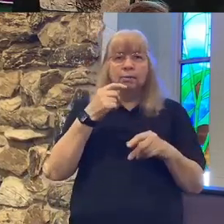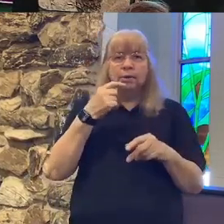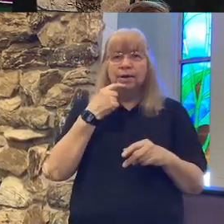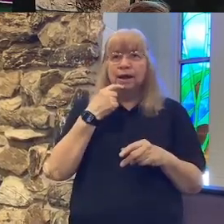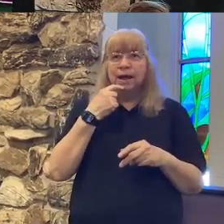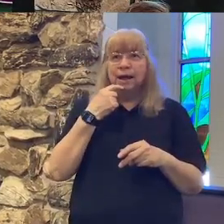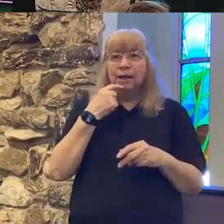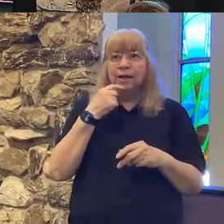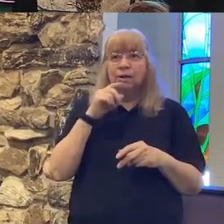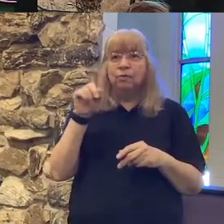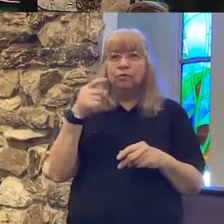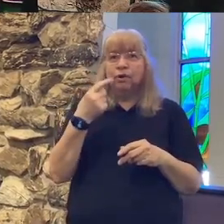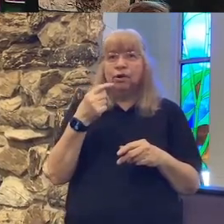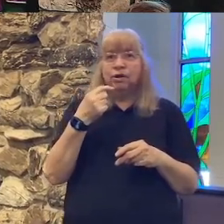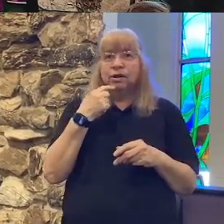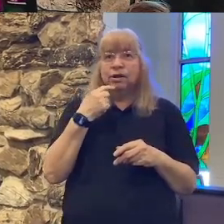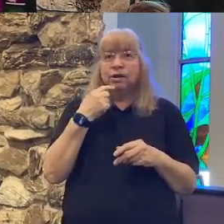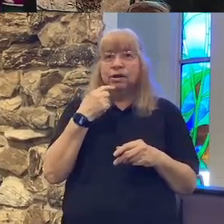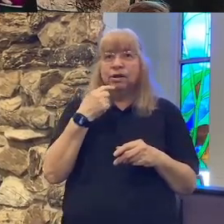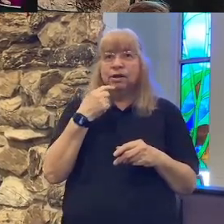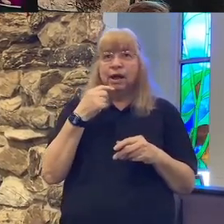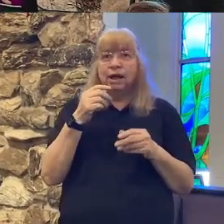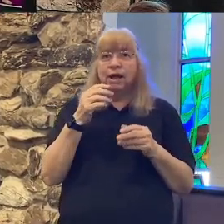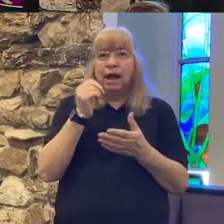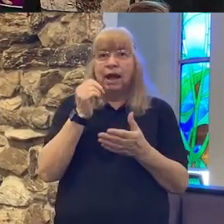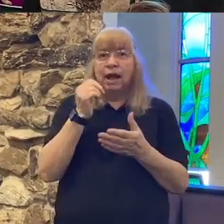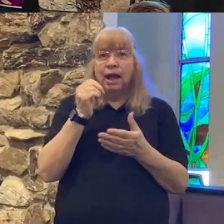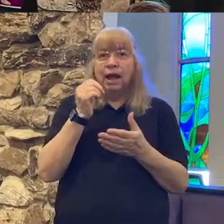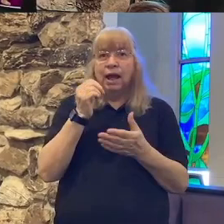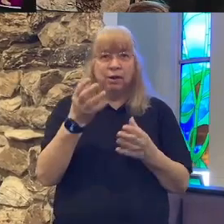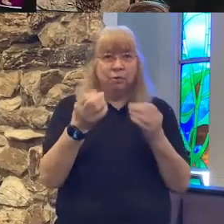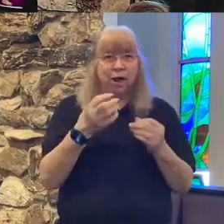you first said amen, but you really wanted to say yes.